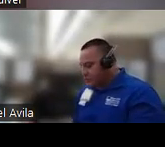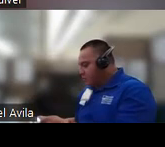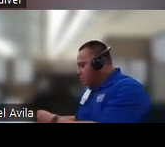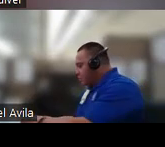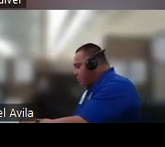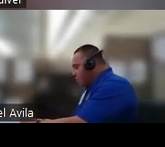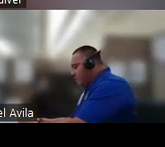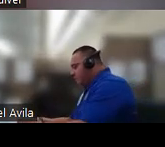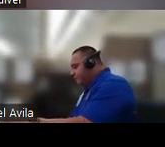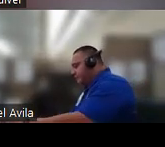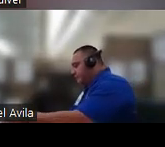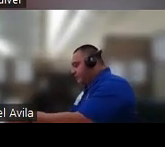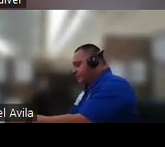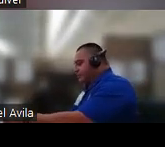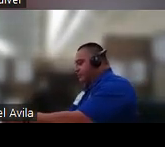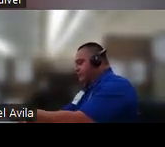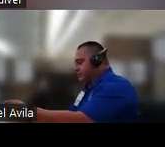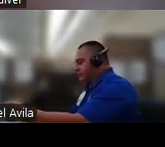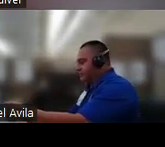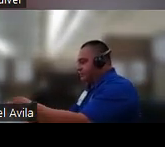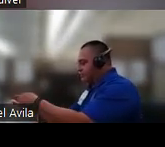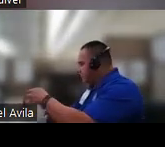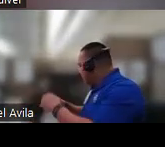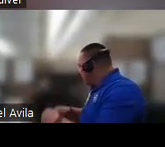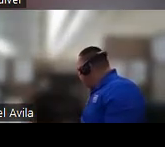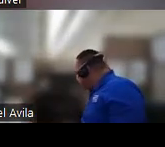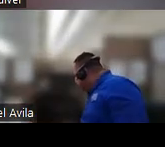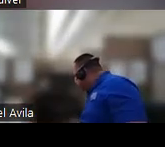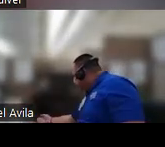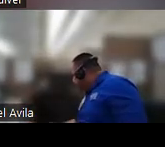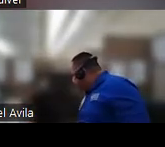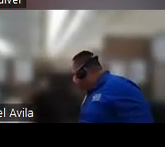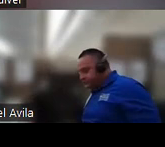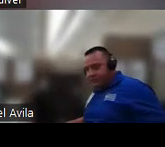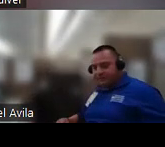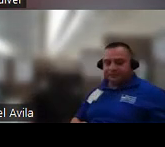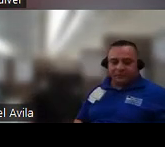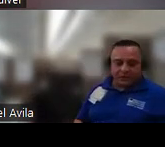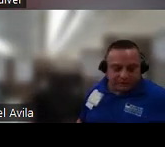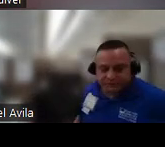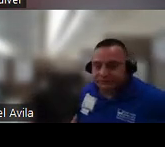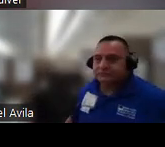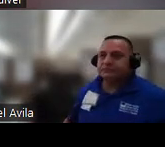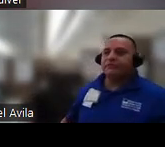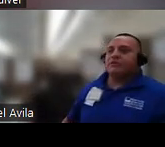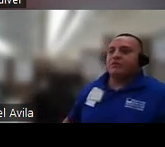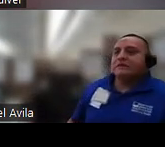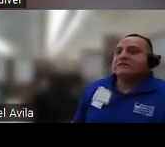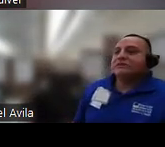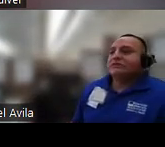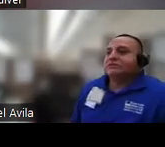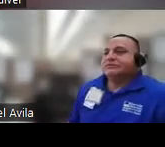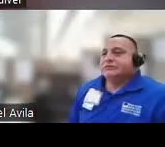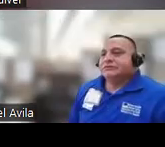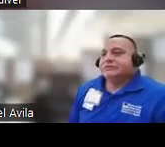our schools, higher ed, even our county departments such as behavioral health. And then we